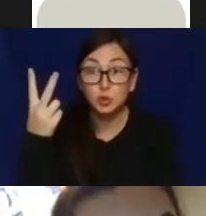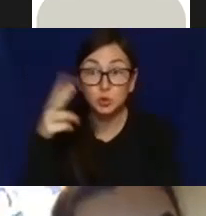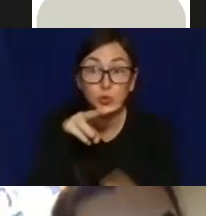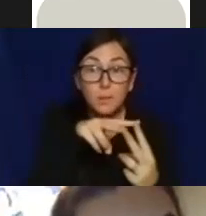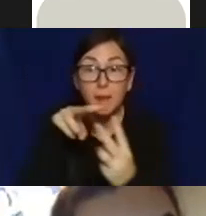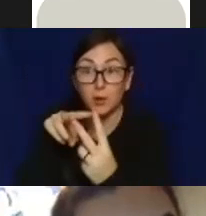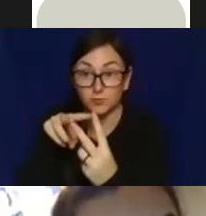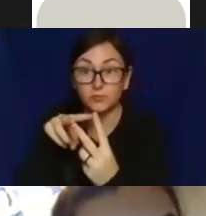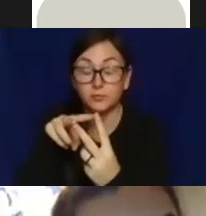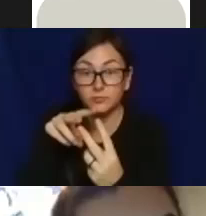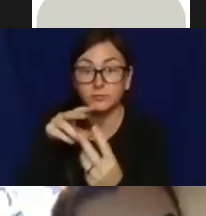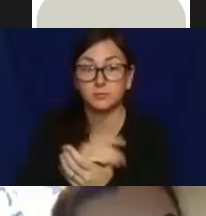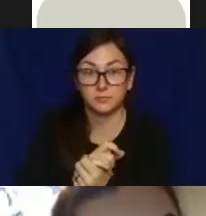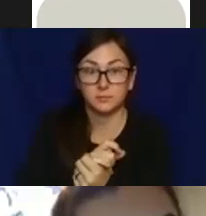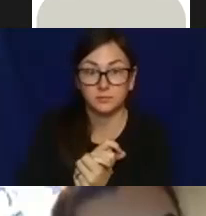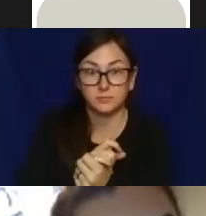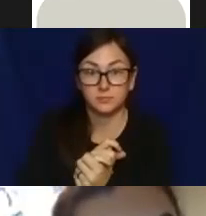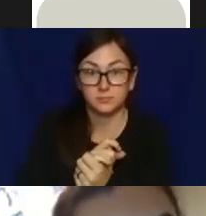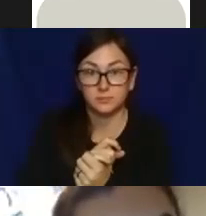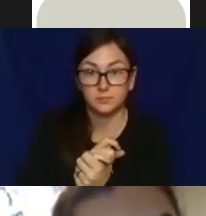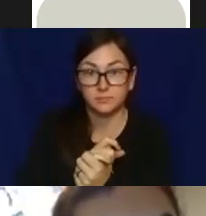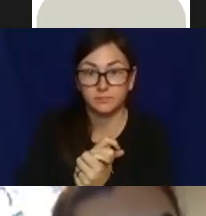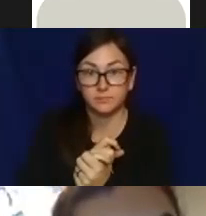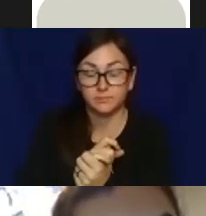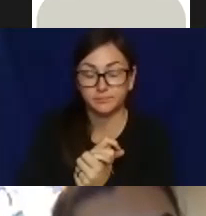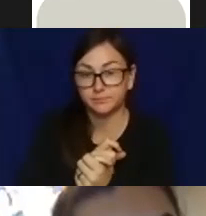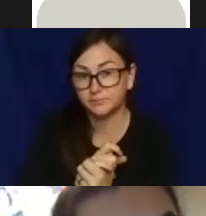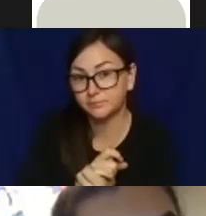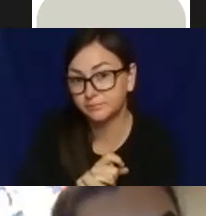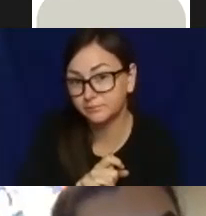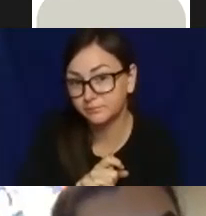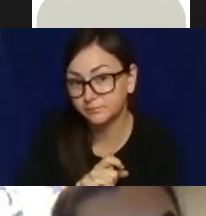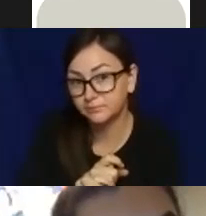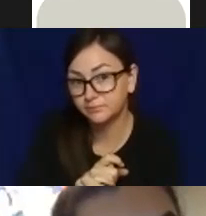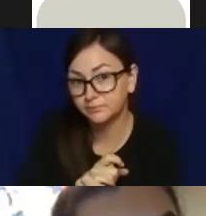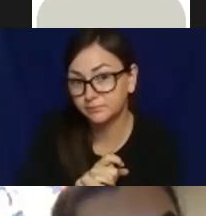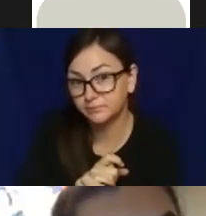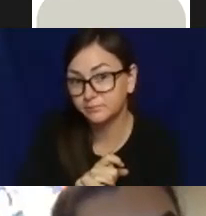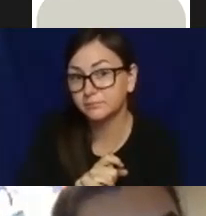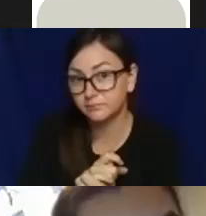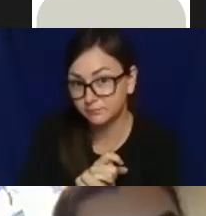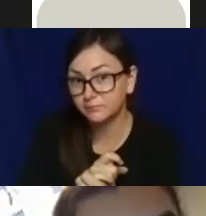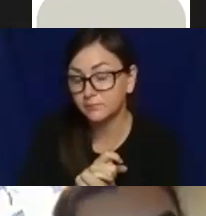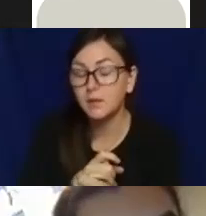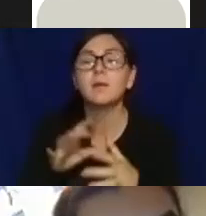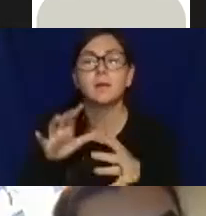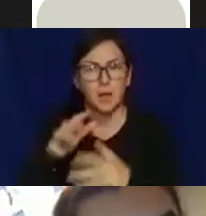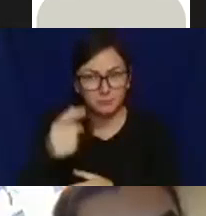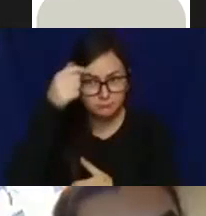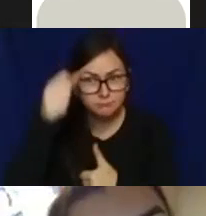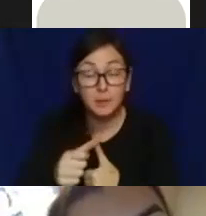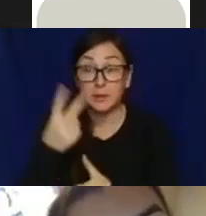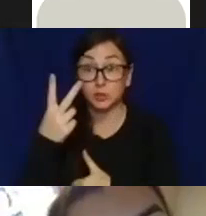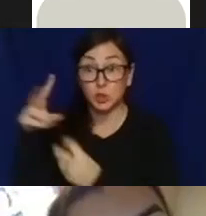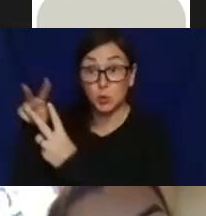and they're going to take up a lot more space compared to one lone pair, and